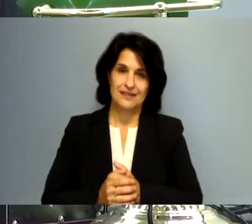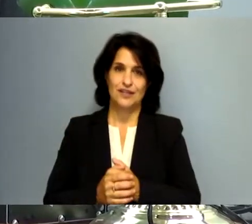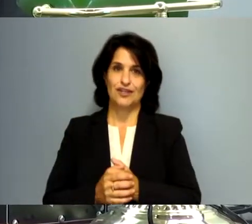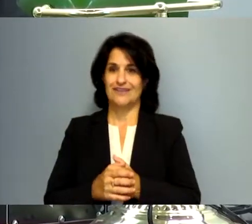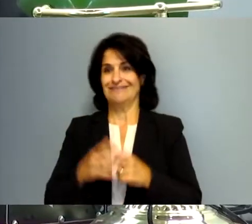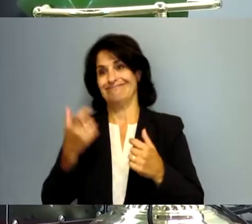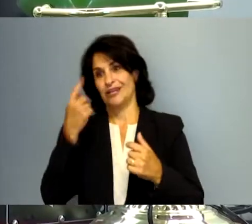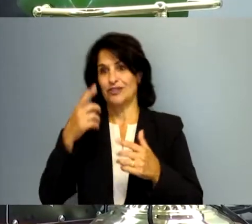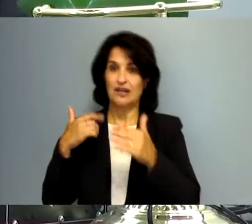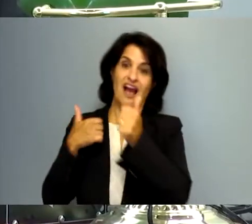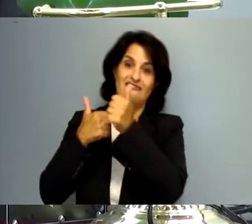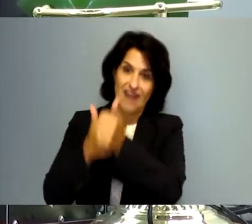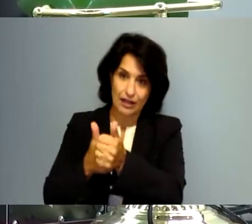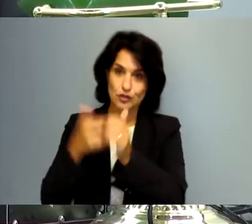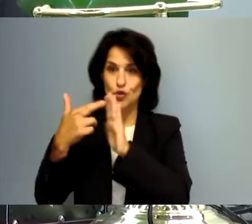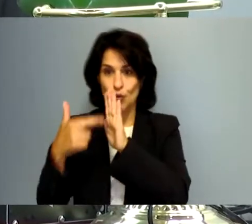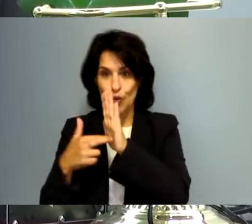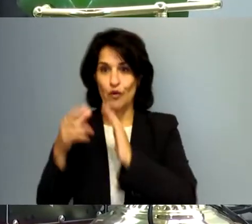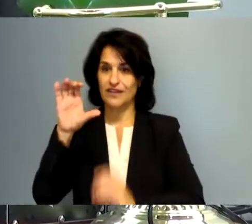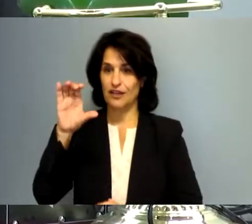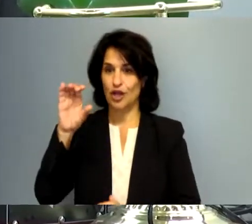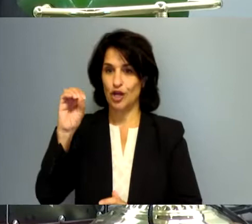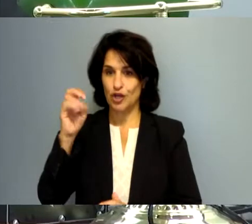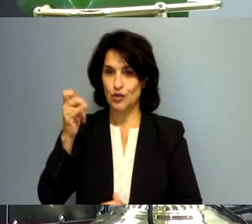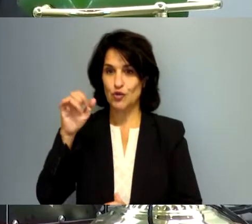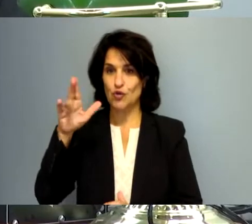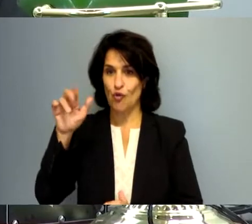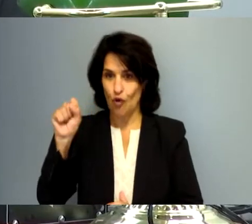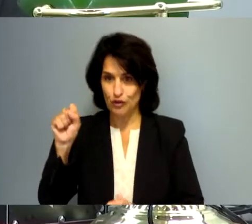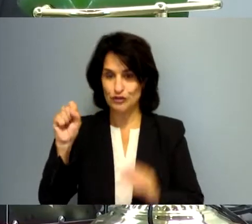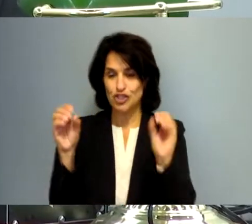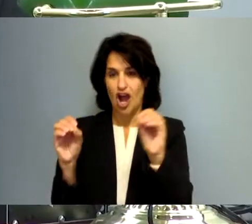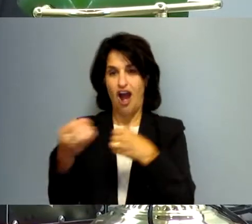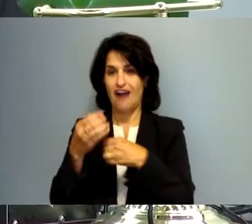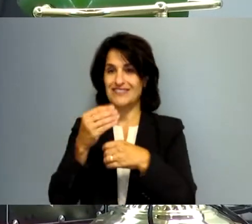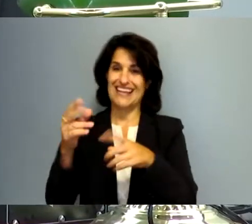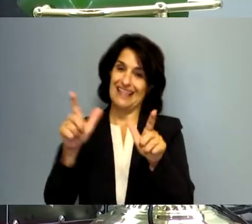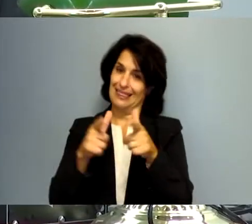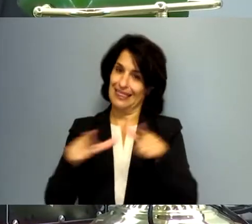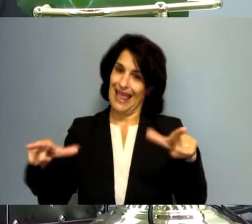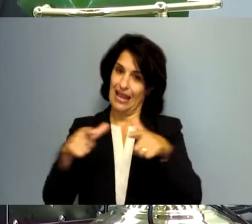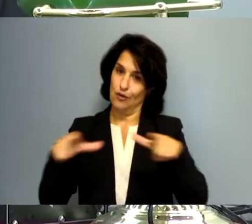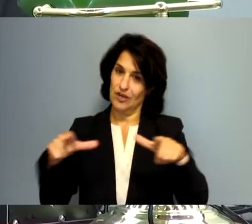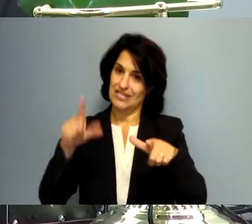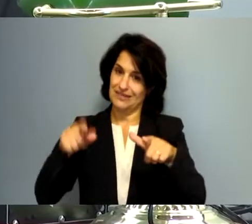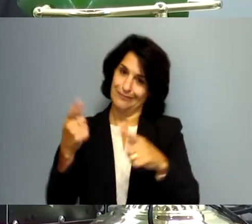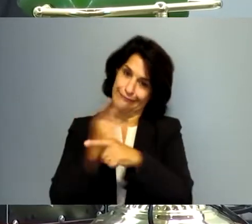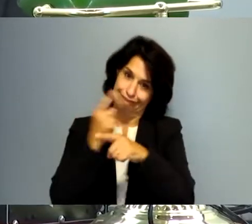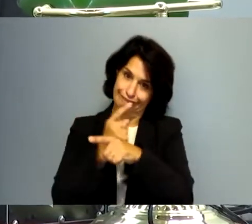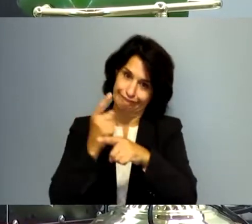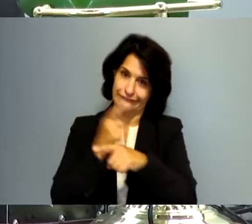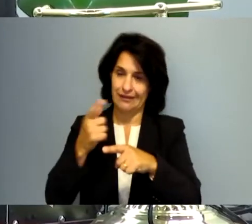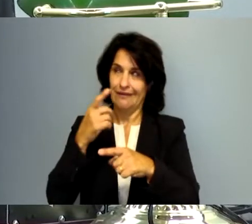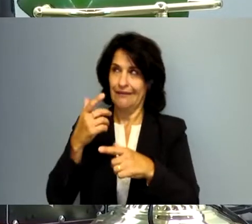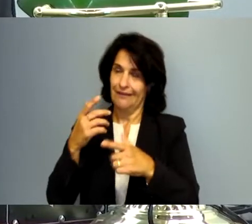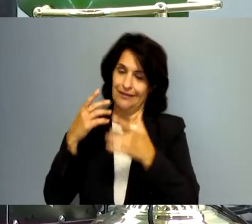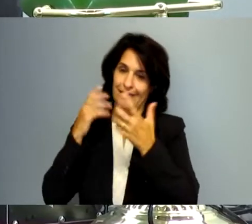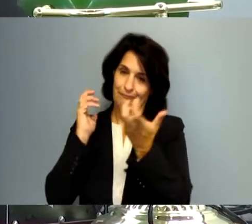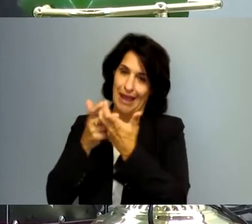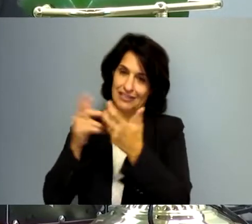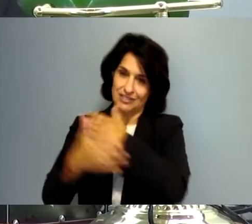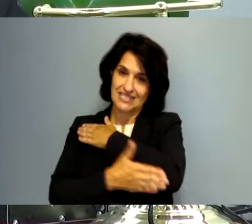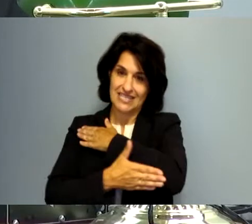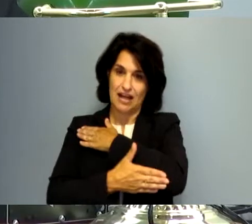abiding by, the rules of the controller's office and everything, and having the language work, the way it has to here in the county, which is a little different than when